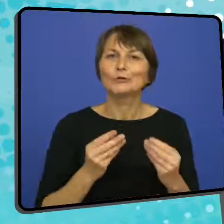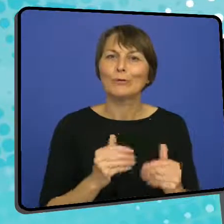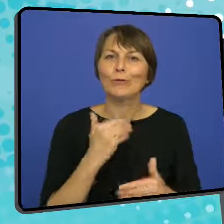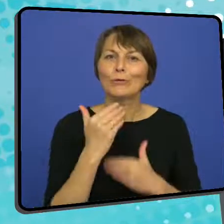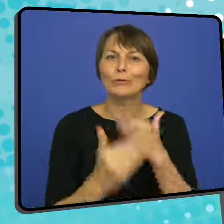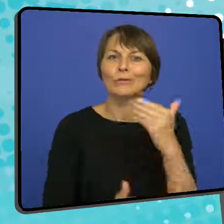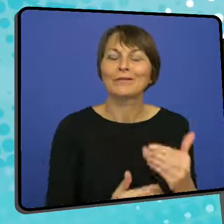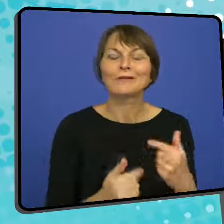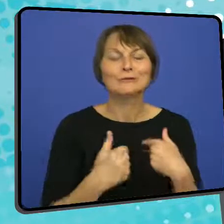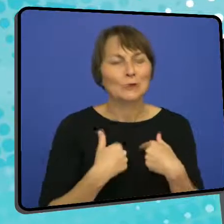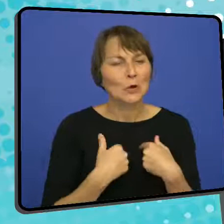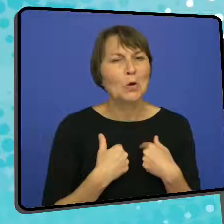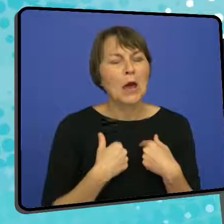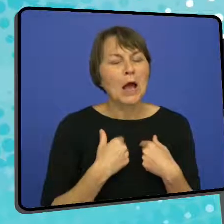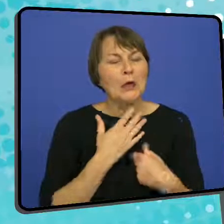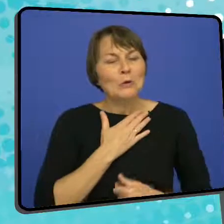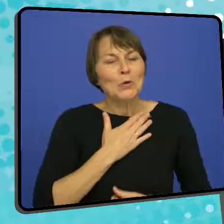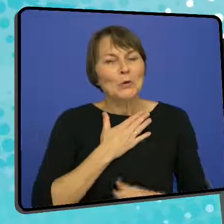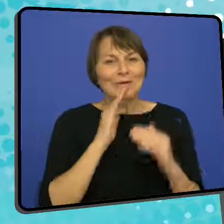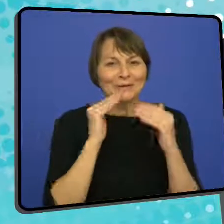really like my job, to be honest.